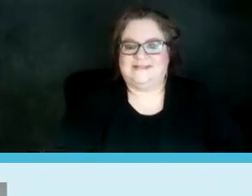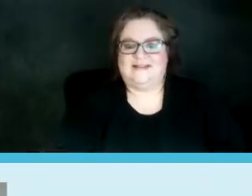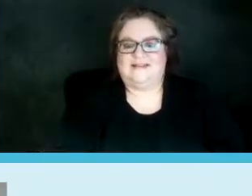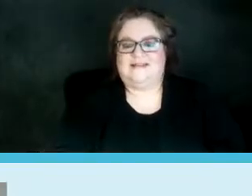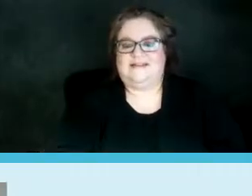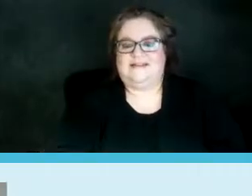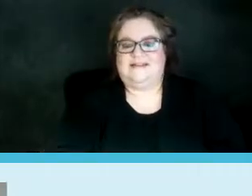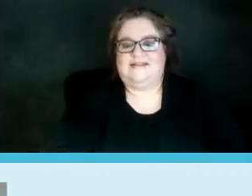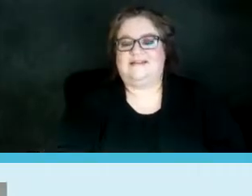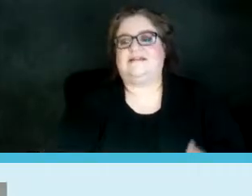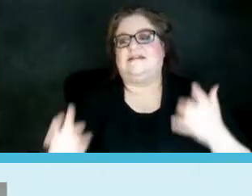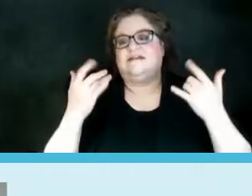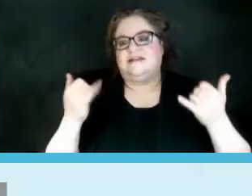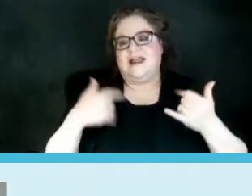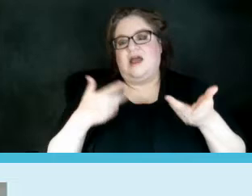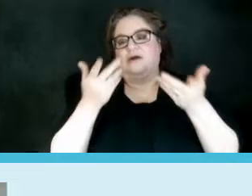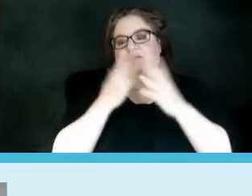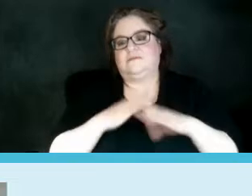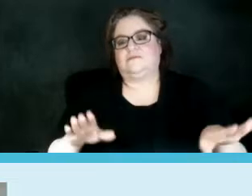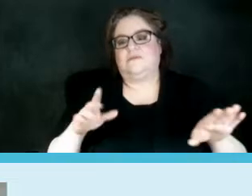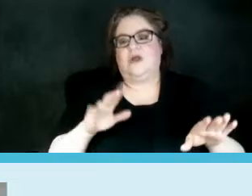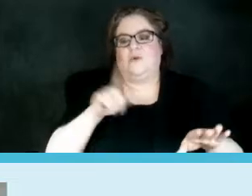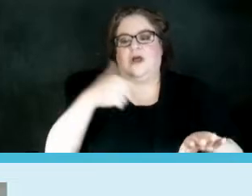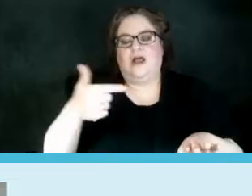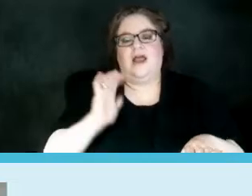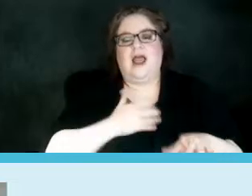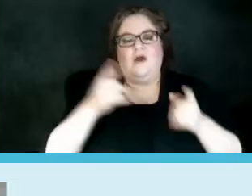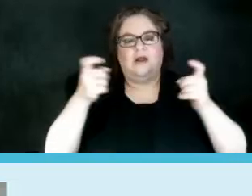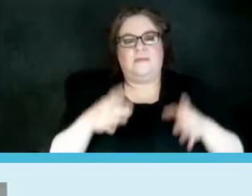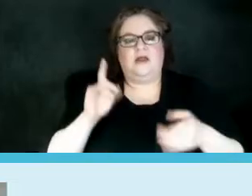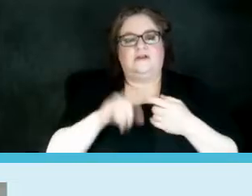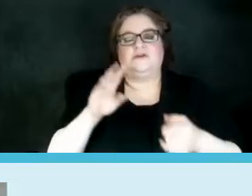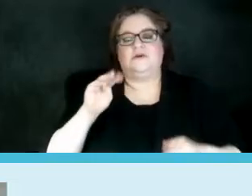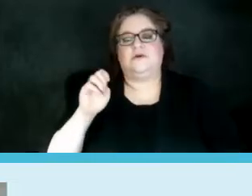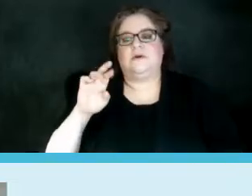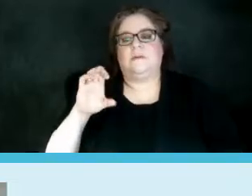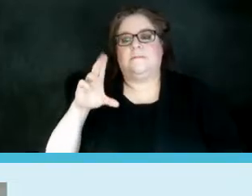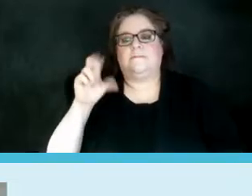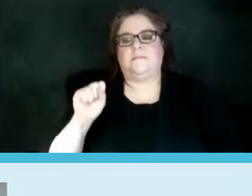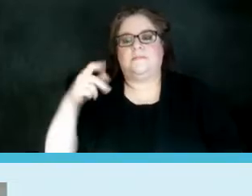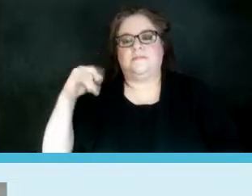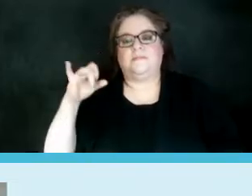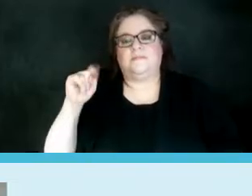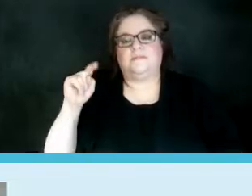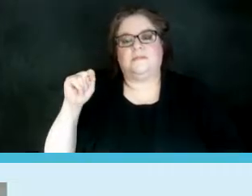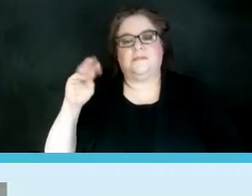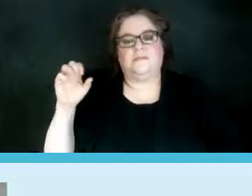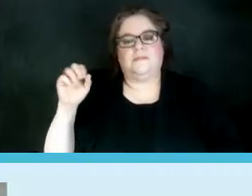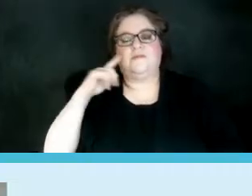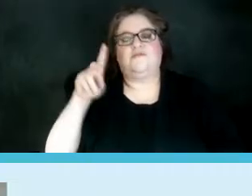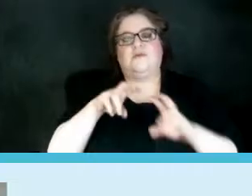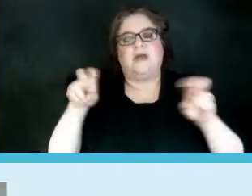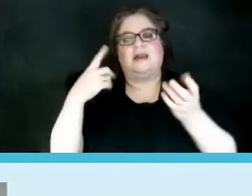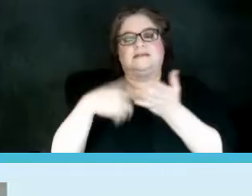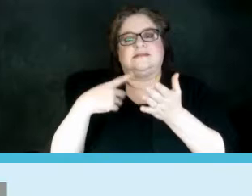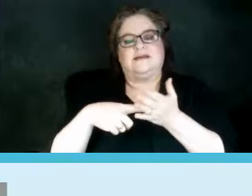now, and I'm gonna turn it over to our moderator, Mr. Marcus Pittman, for our panel discussion. I'm gonna